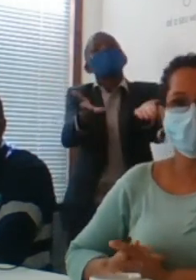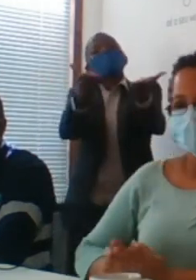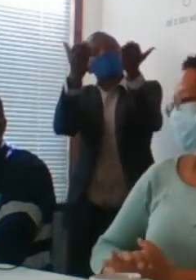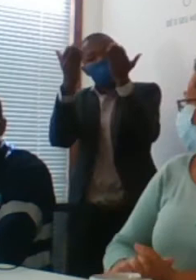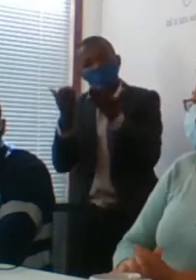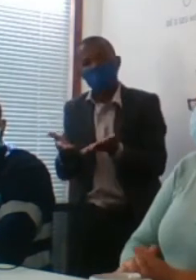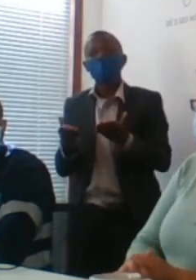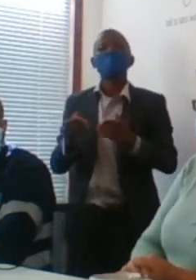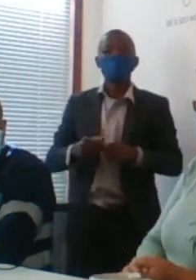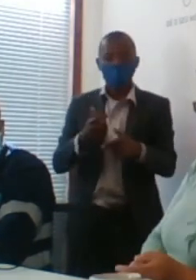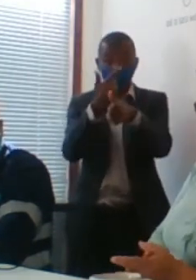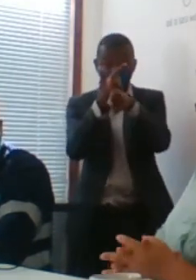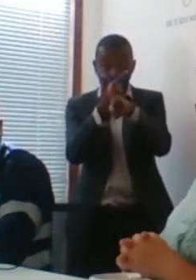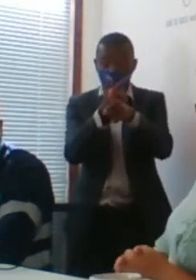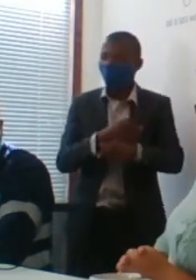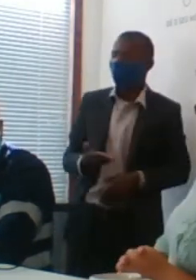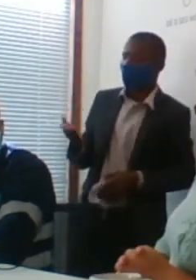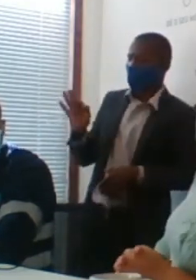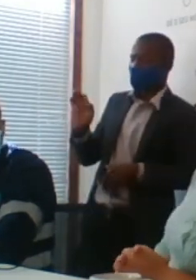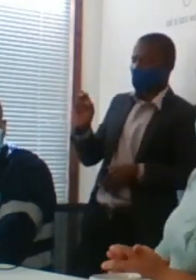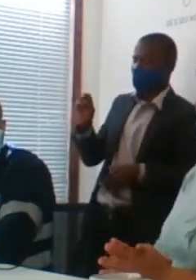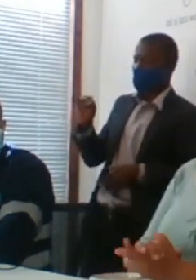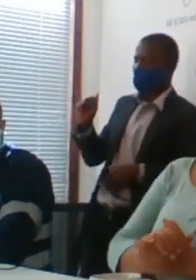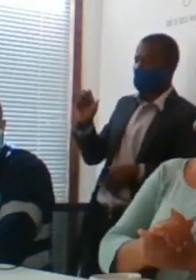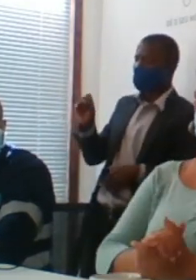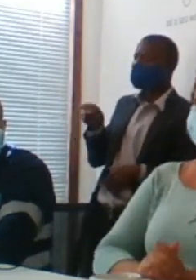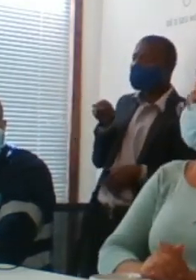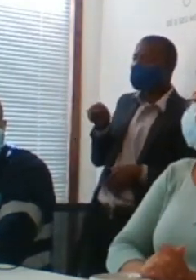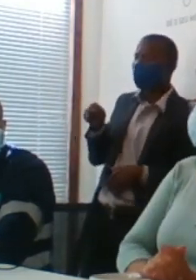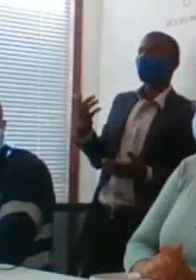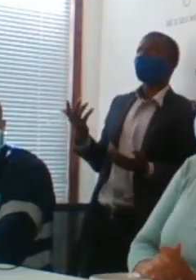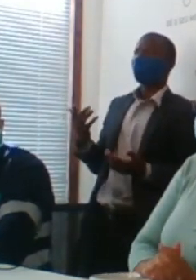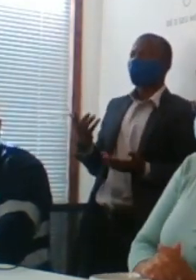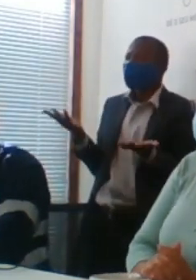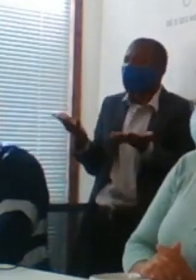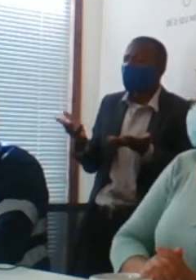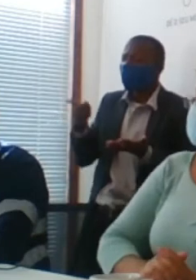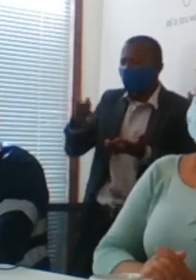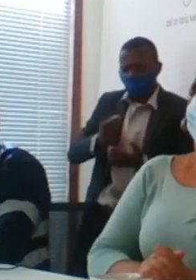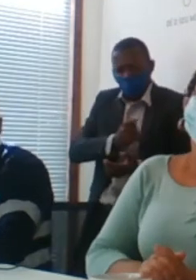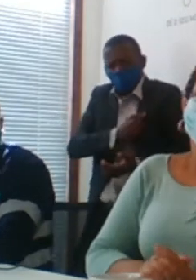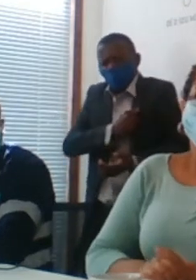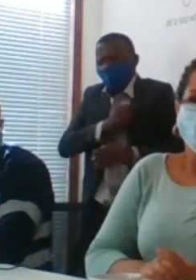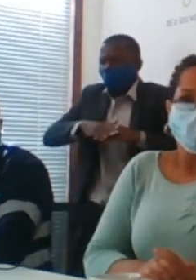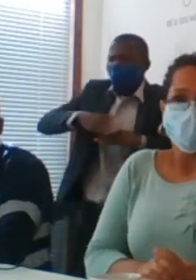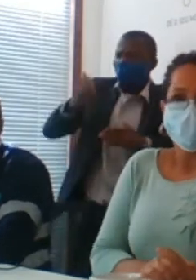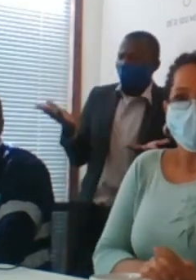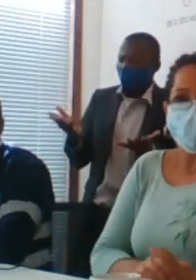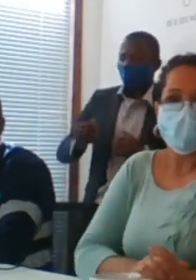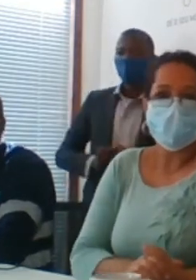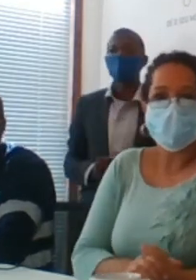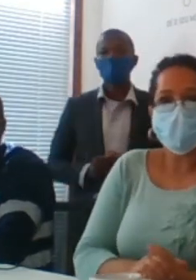webinar. Finias, tell us a little bit of you. Tell us a little bit of your passion. Thank you, Lia, and welcome to